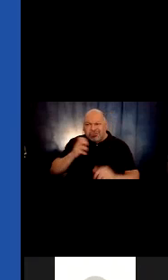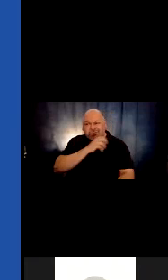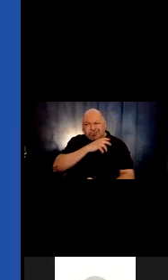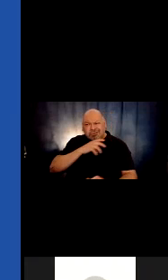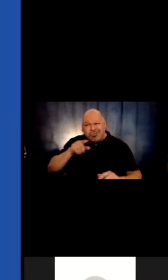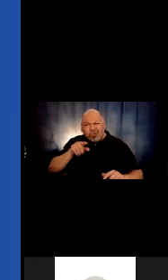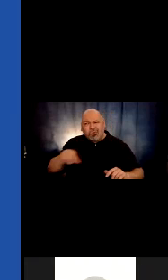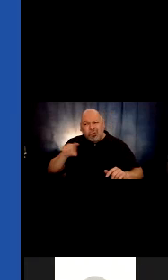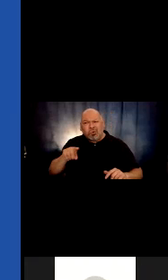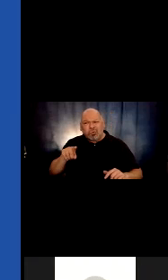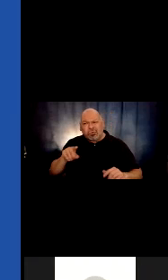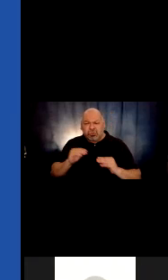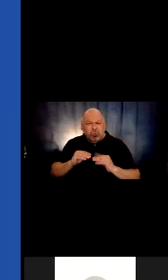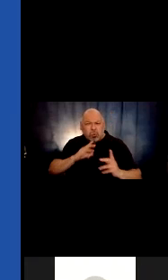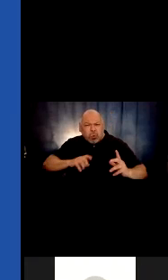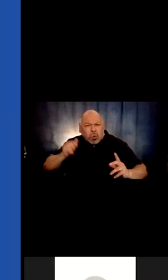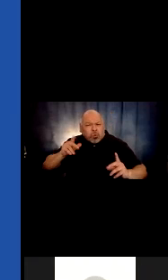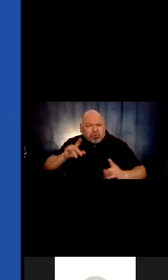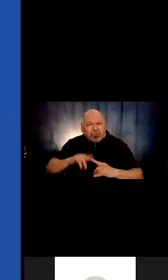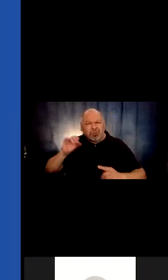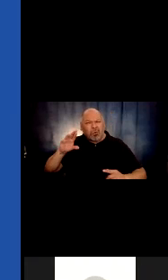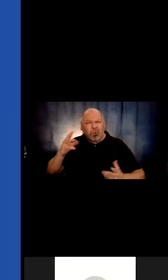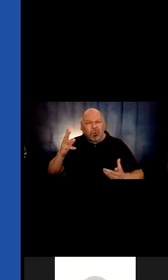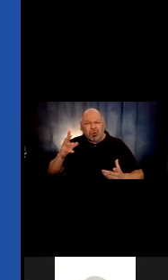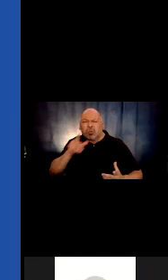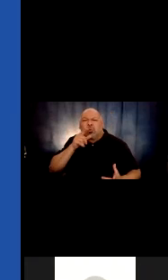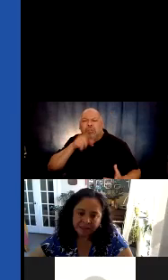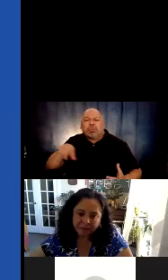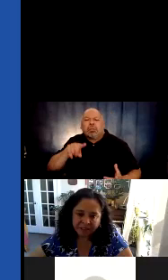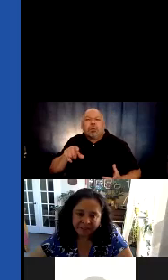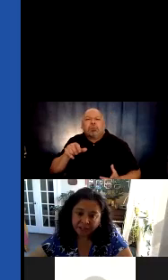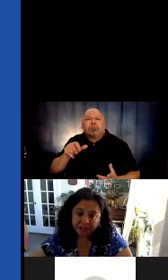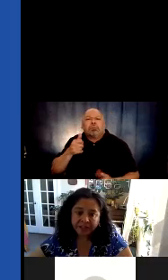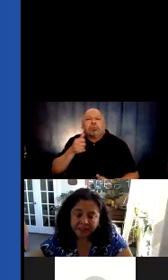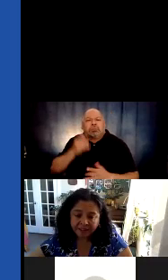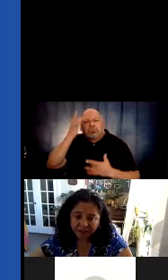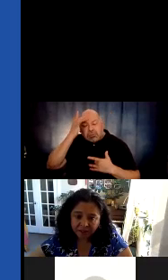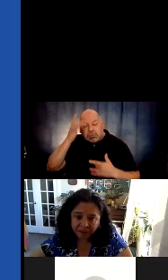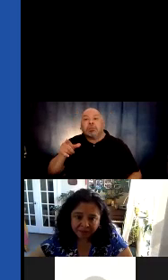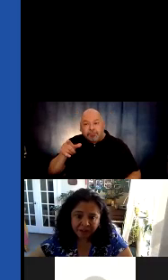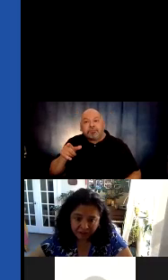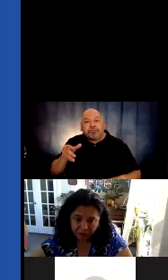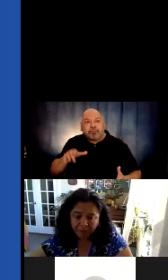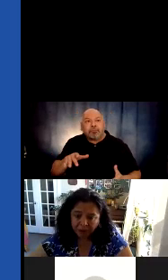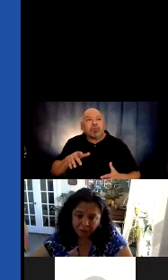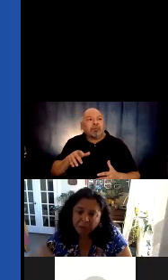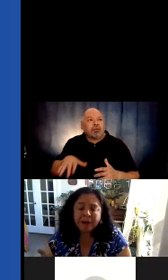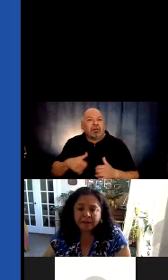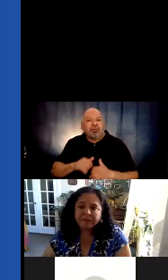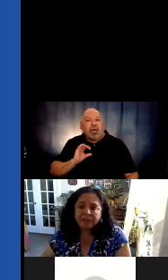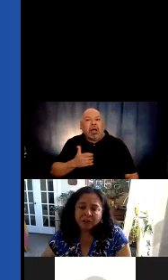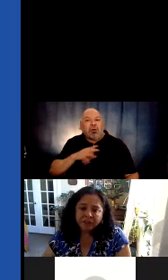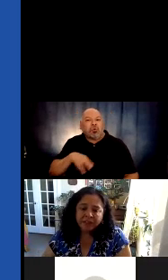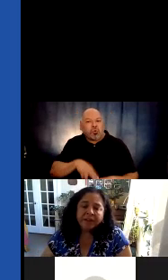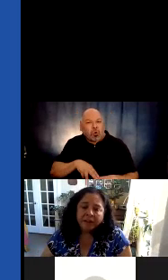among more so older folks, or who are those people? Yes, the hospitalizations and deaths follow kind of our normal